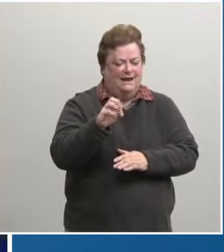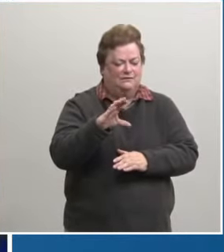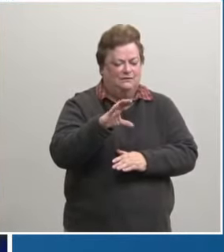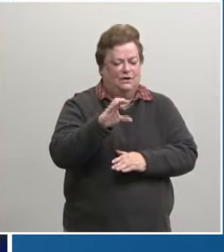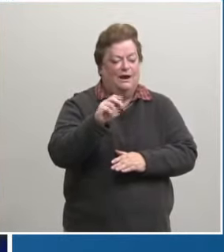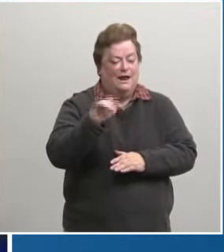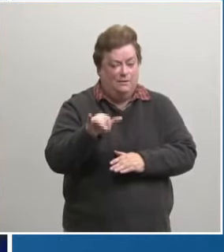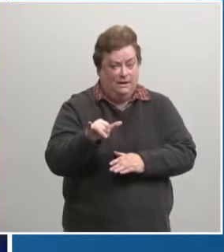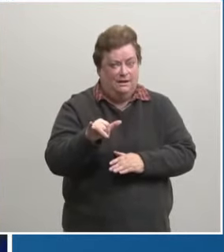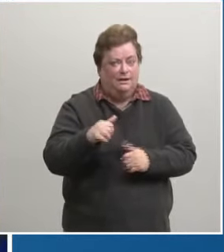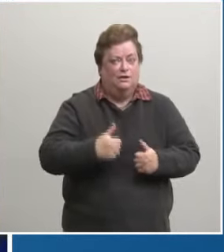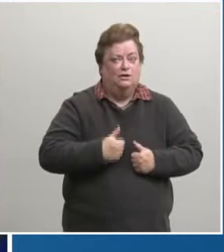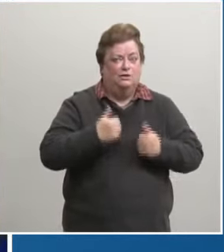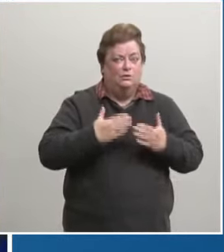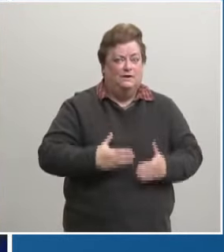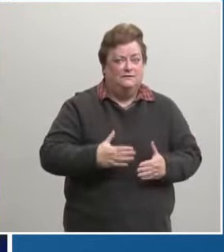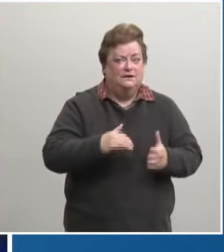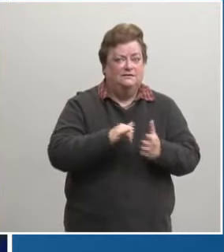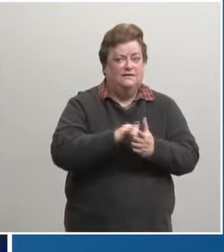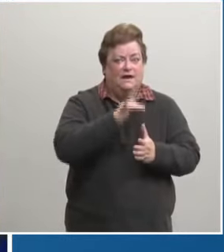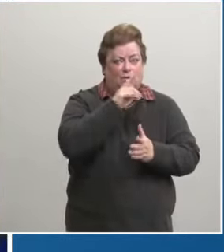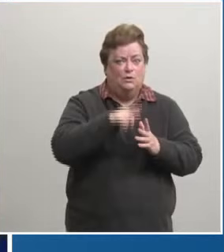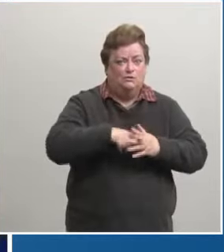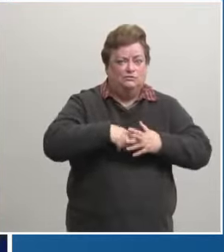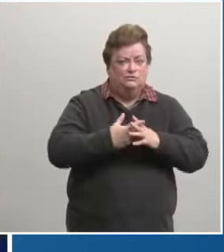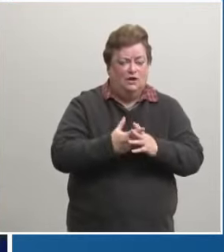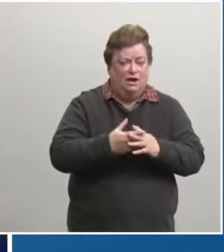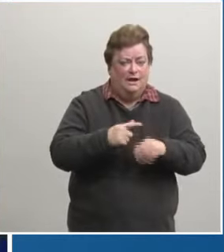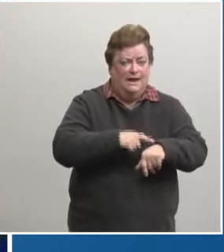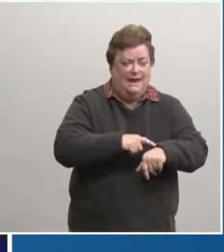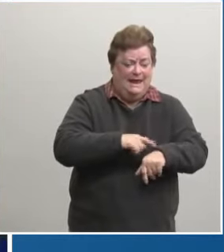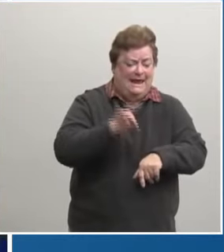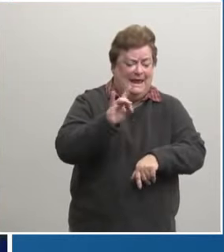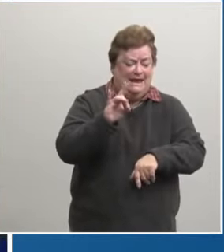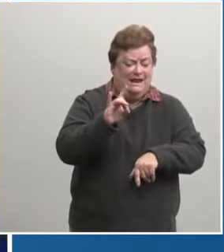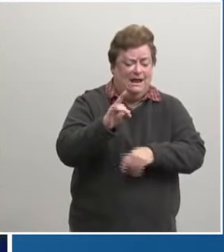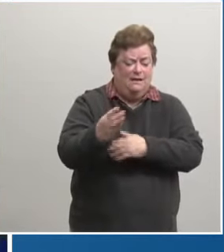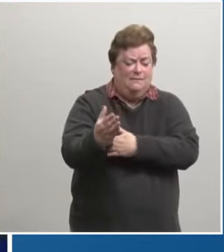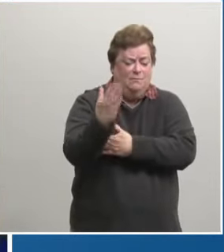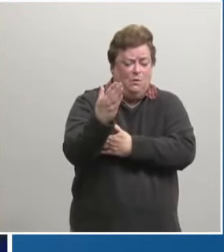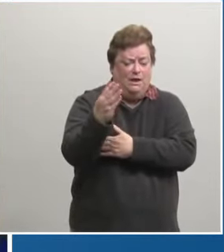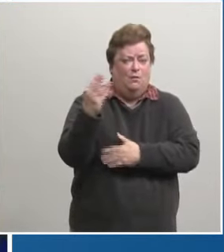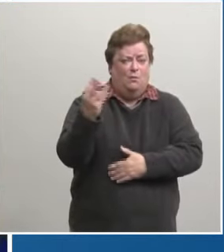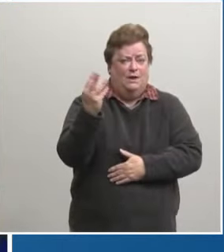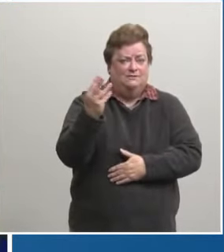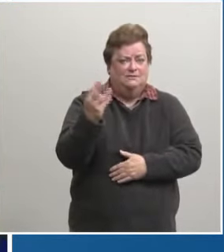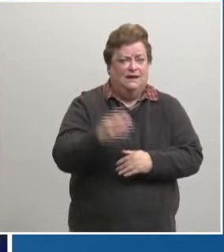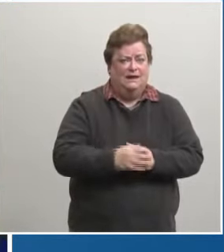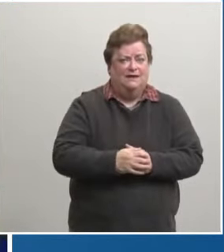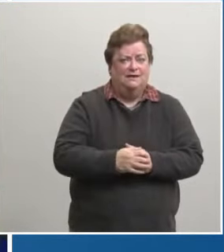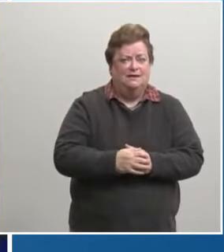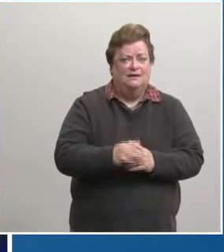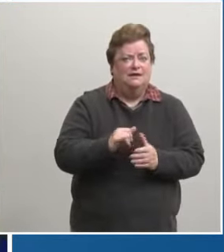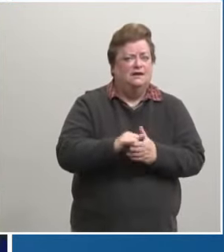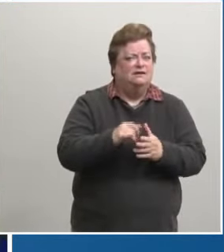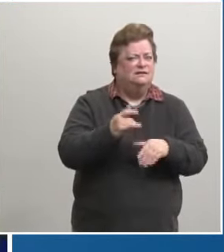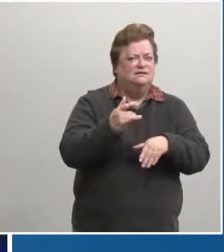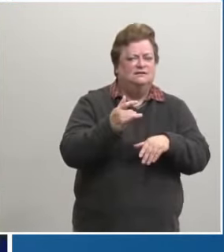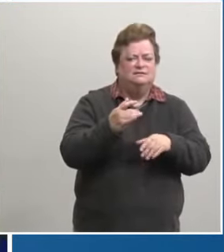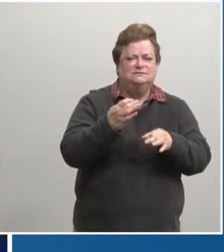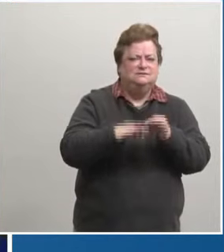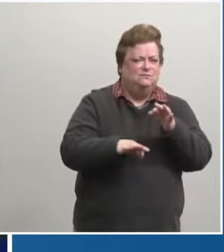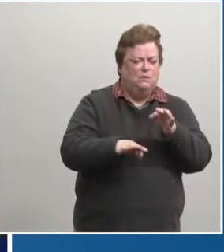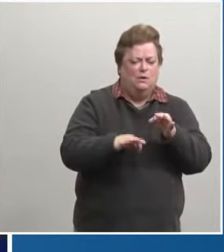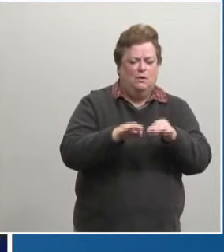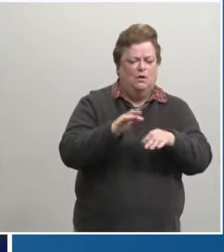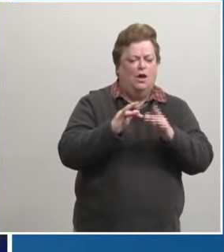County residents that will launch at 8 a.m. Wednesday morning. This is a simple online form